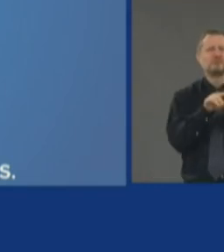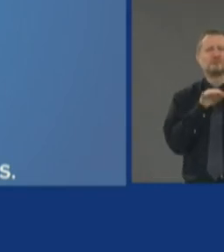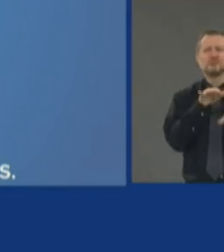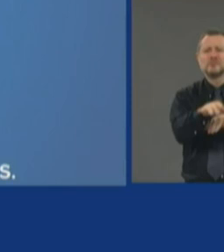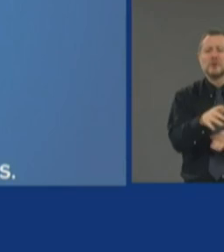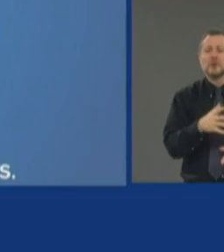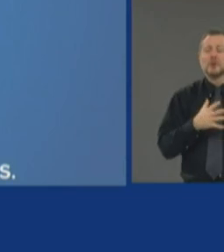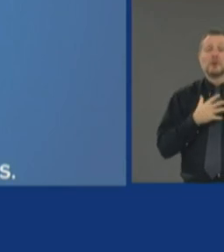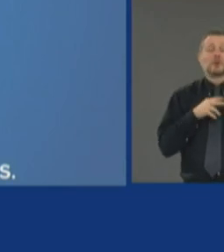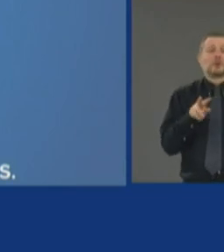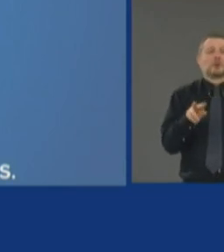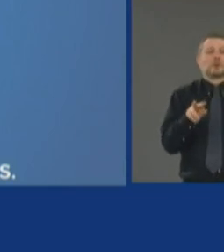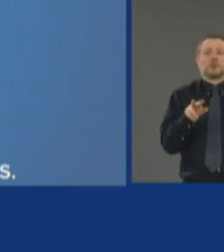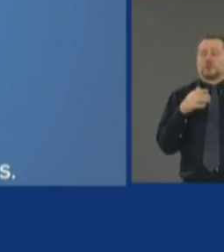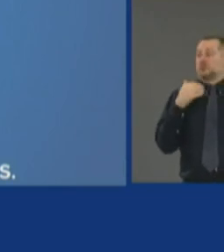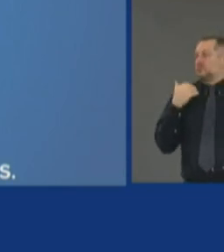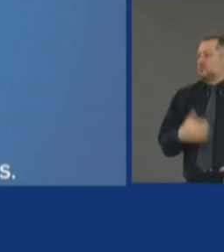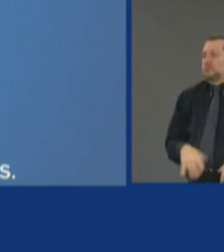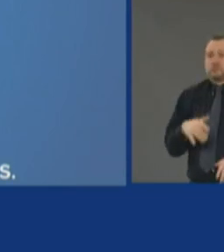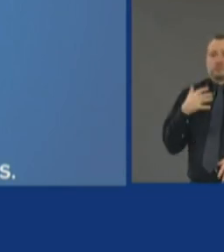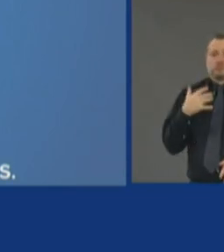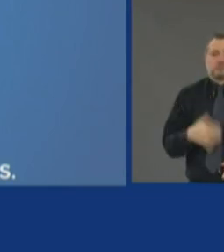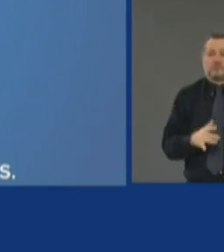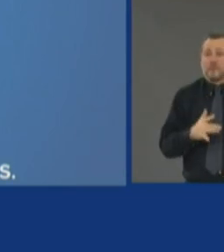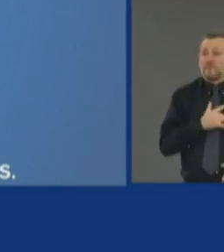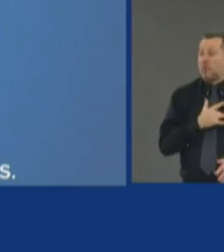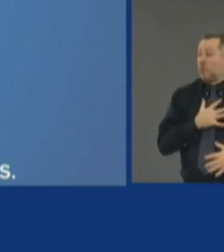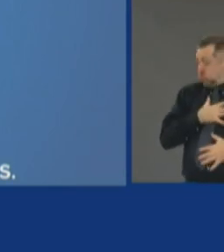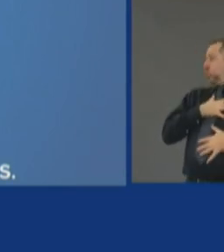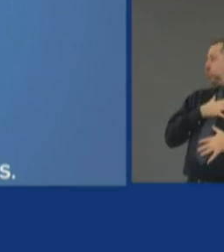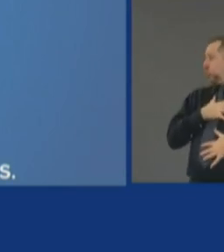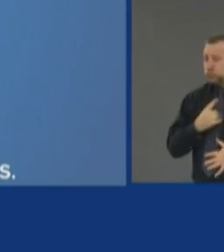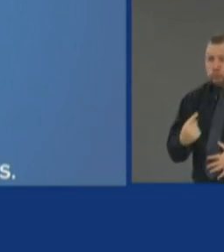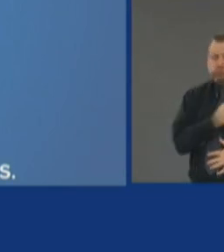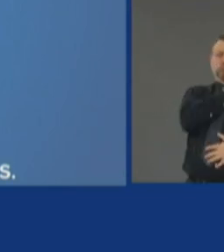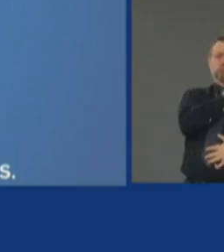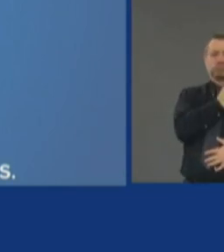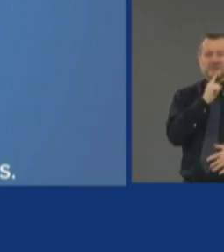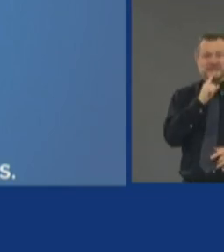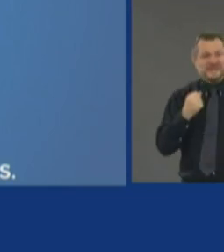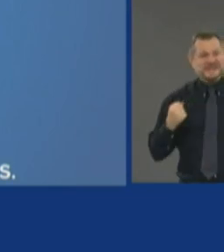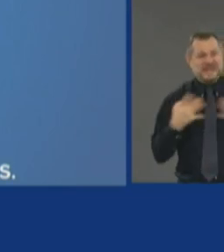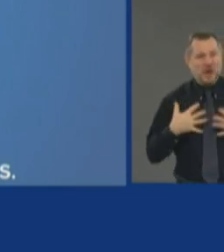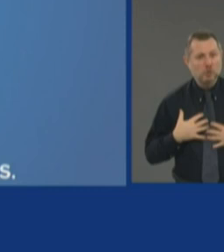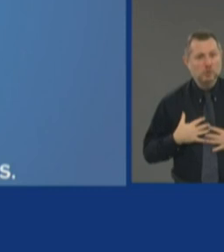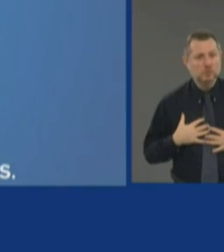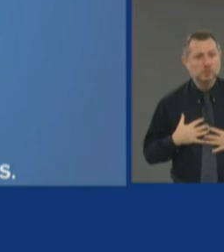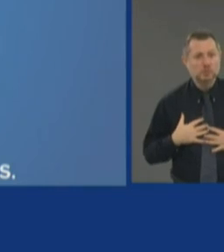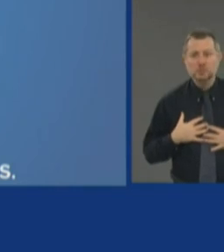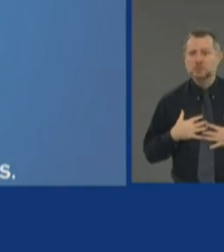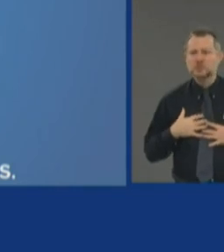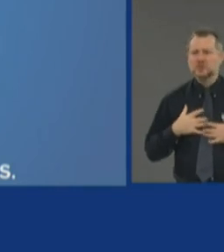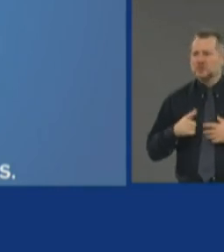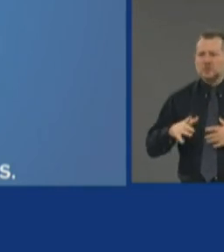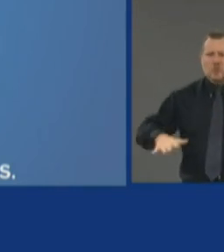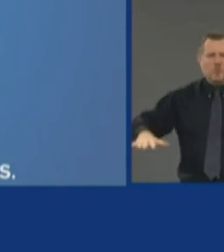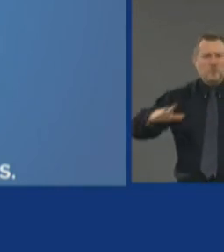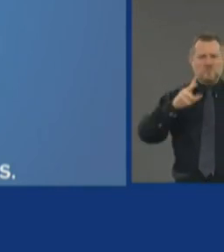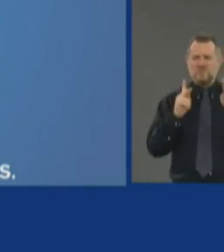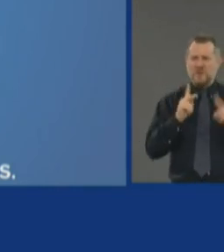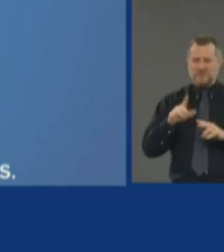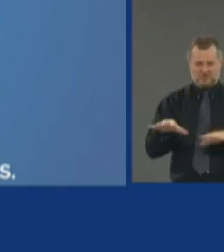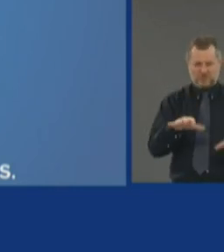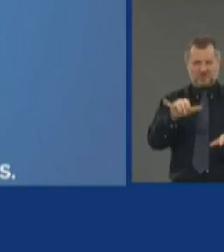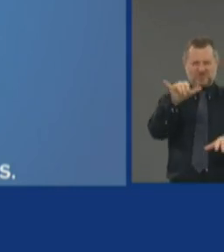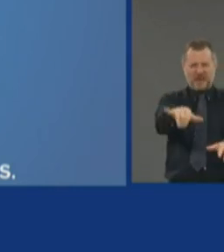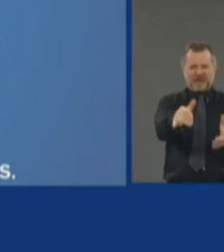fundamentally offensive and frightening. It's just frightening. You say, like, who are we? How did we get to